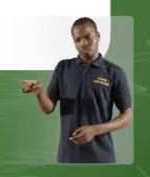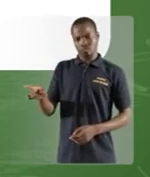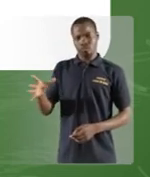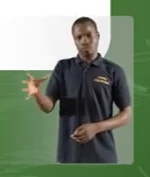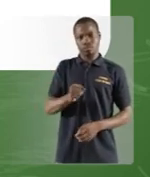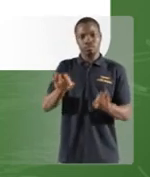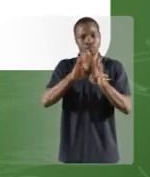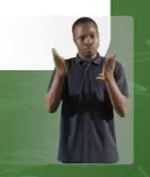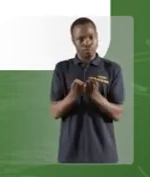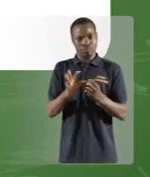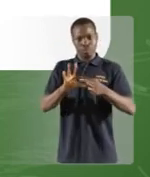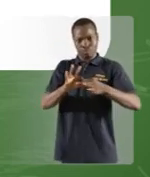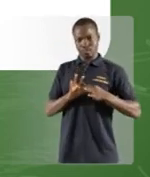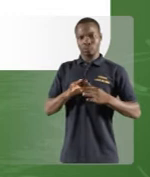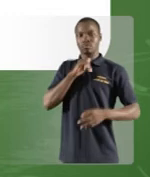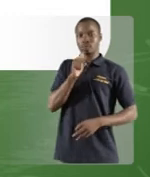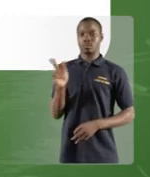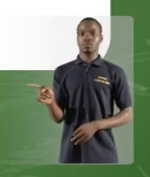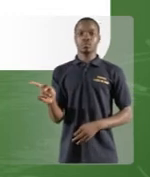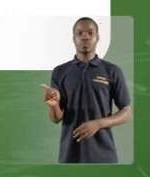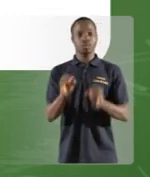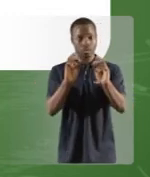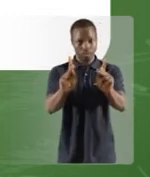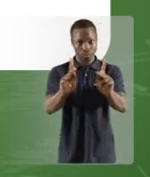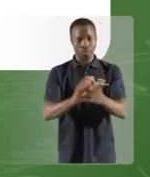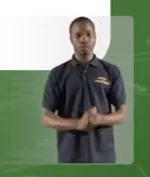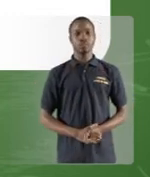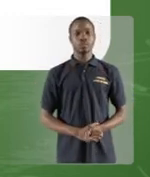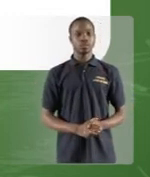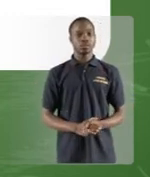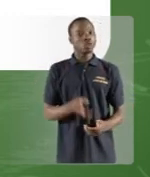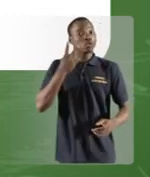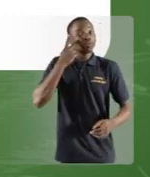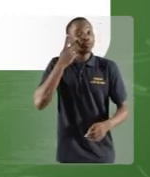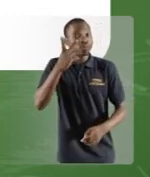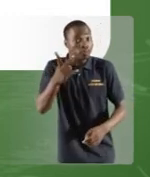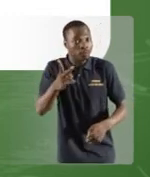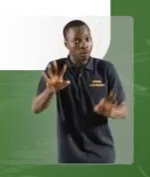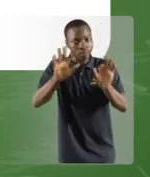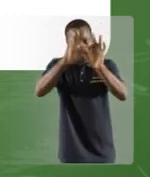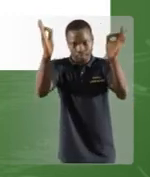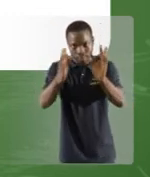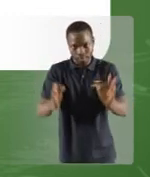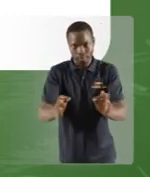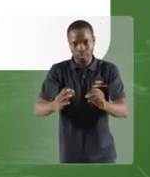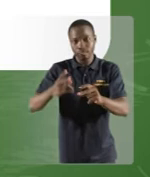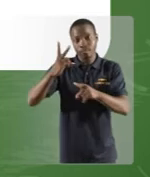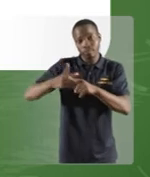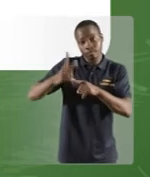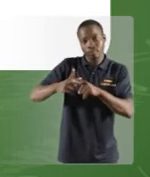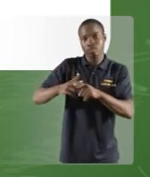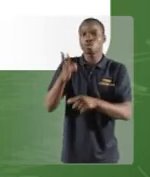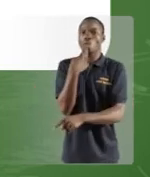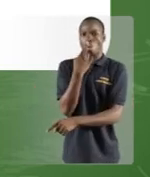did not belong to him. All right? So, well, let's repeat it. We have take, took,